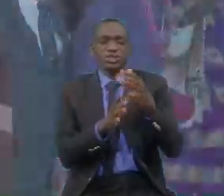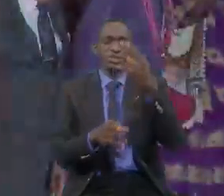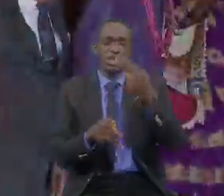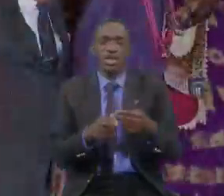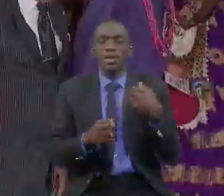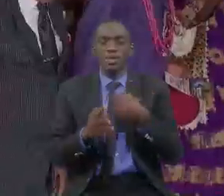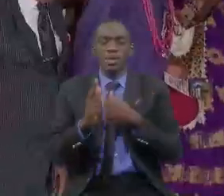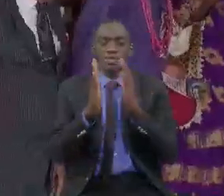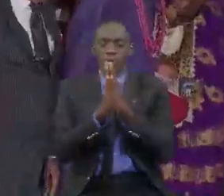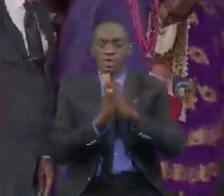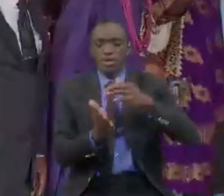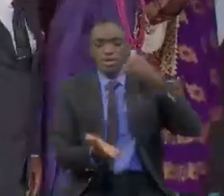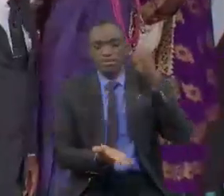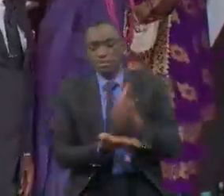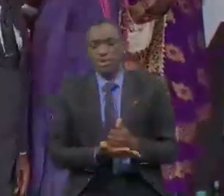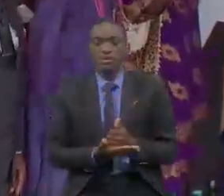pray.